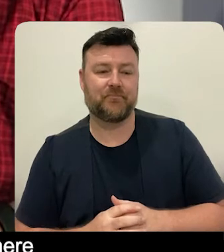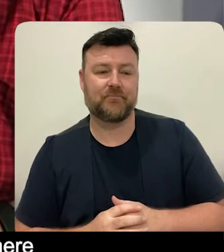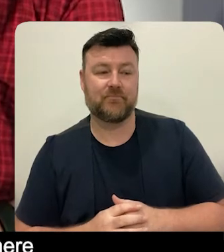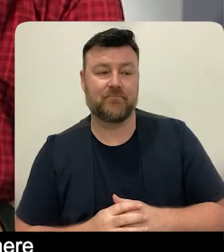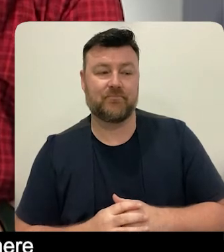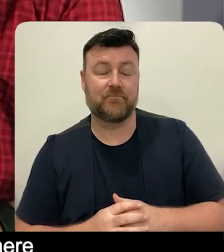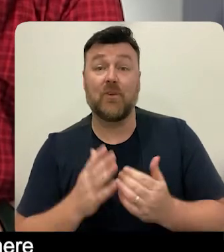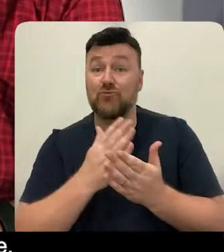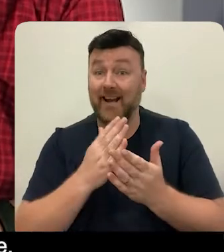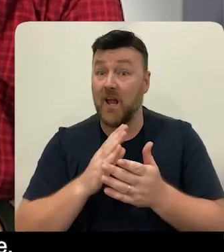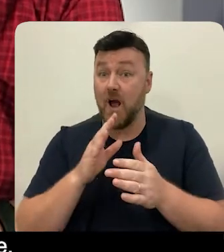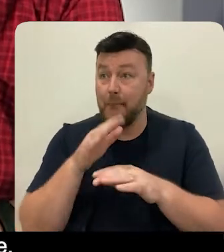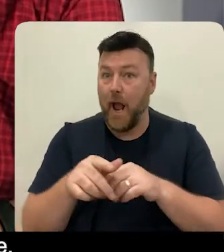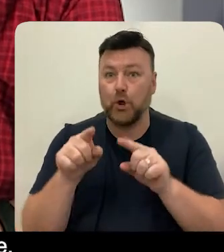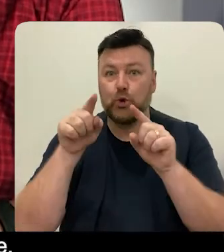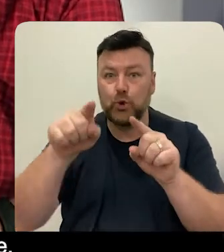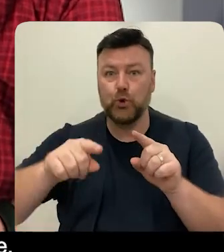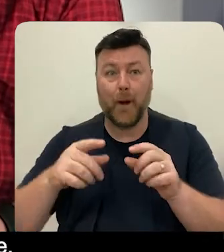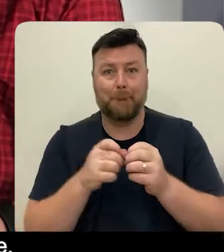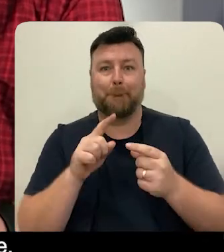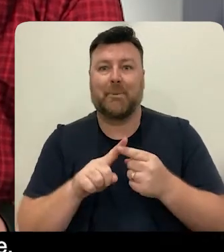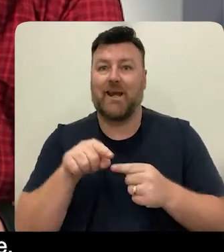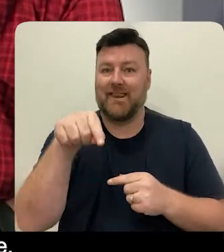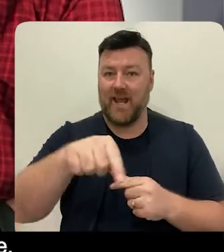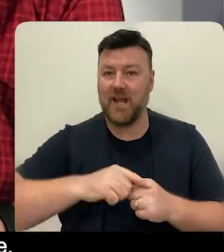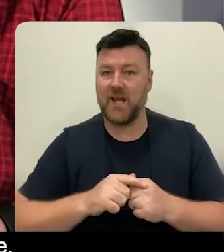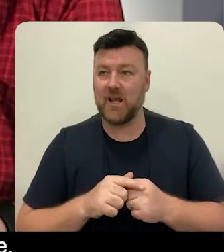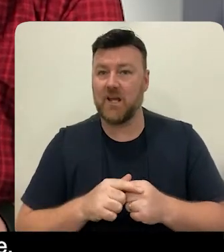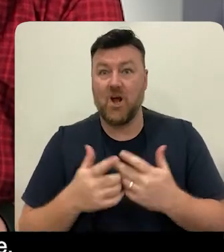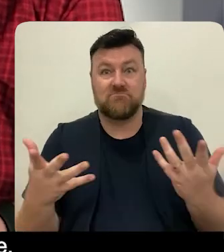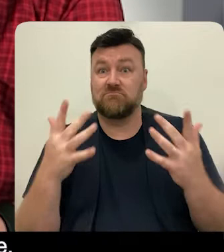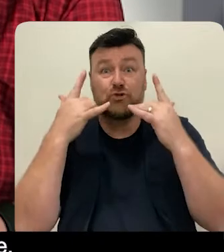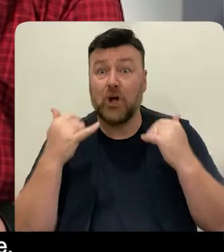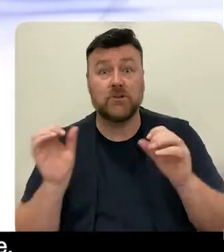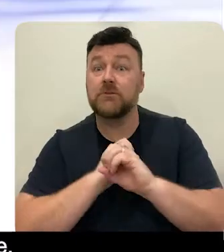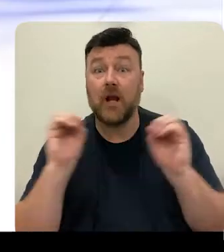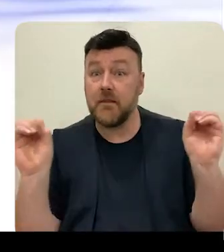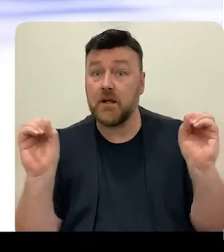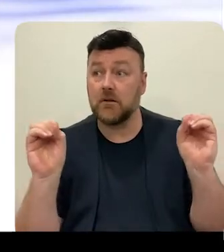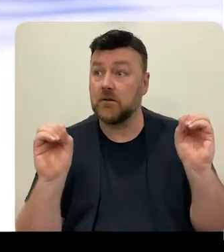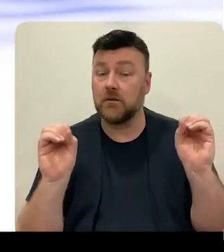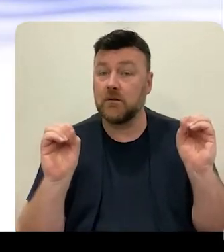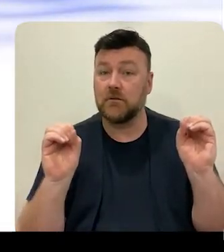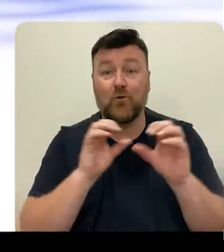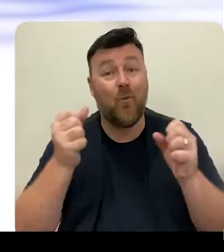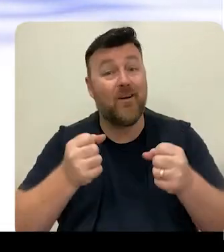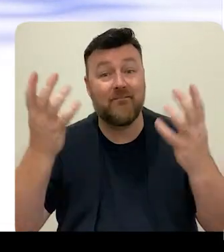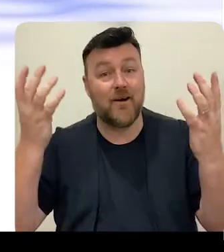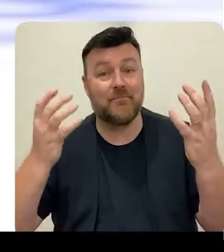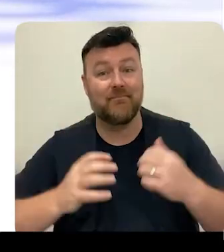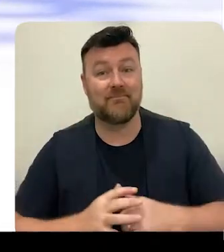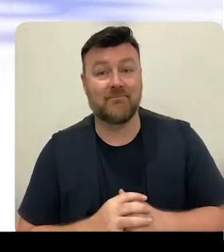you're there and being in a loving, non-judgmental place. It's like, don't give up on